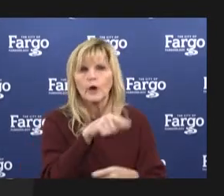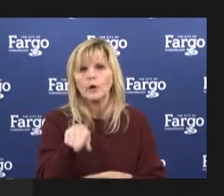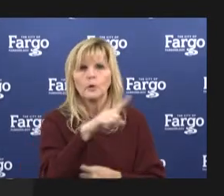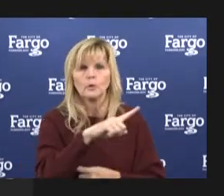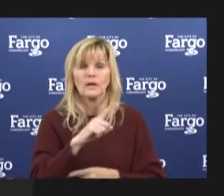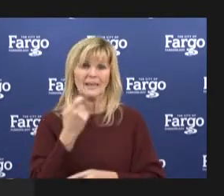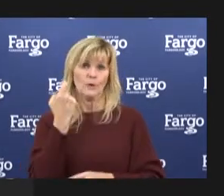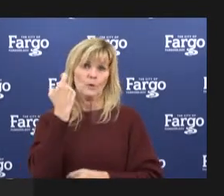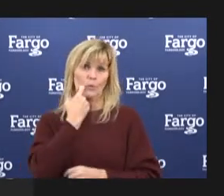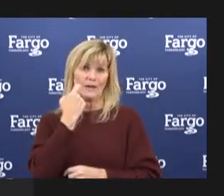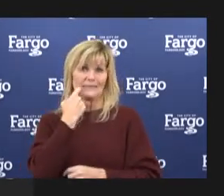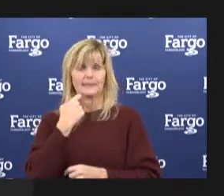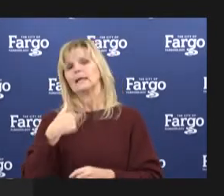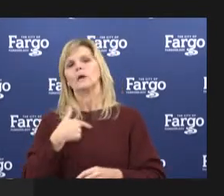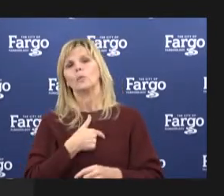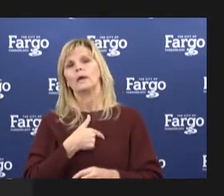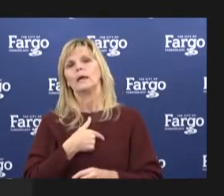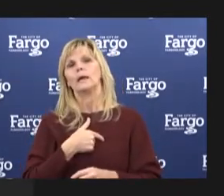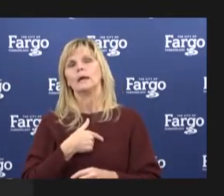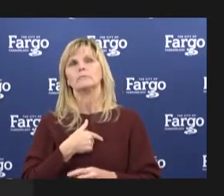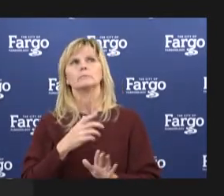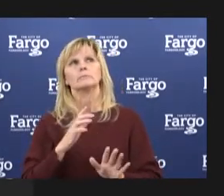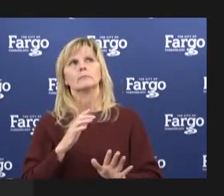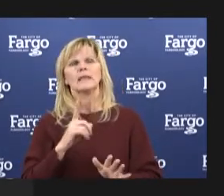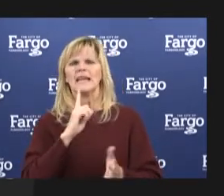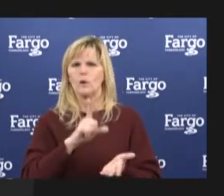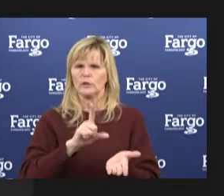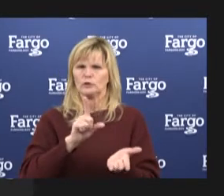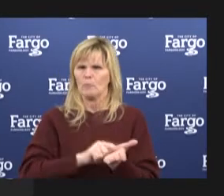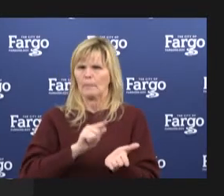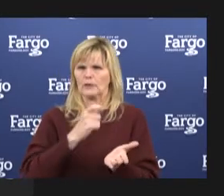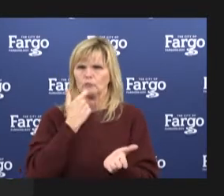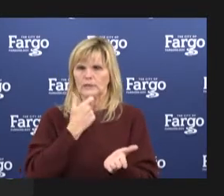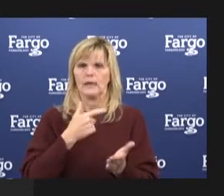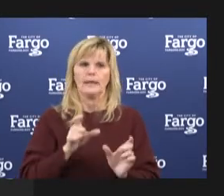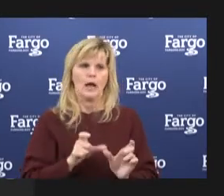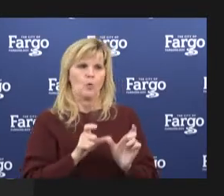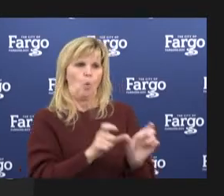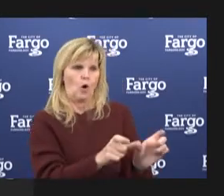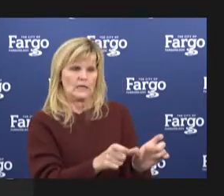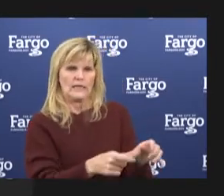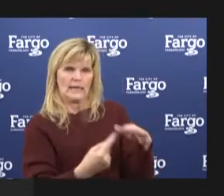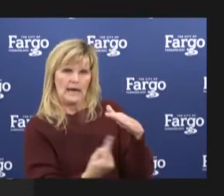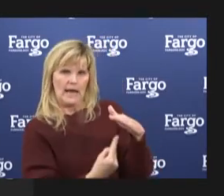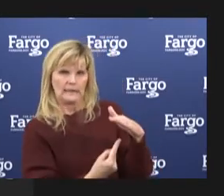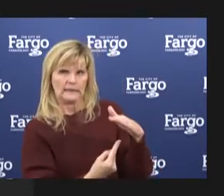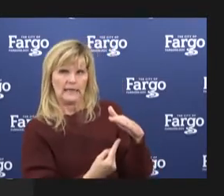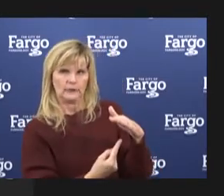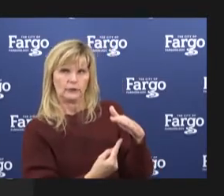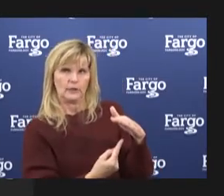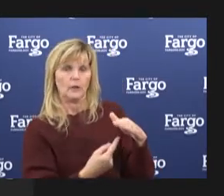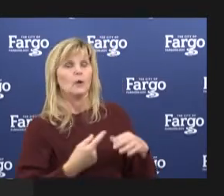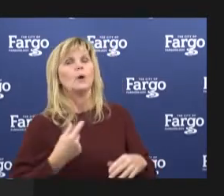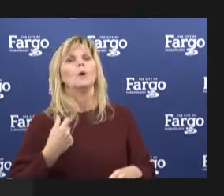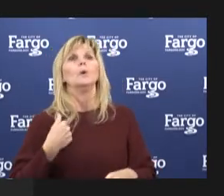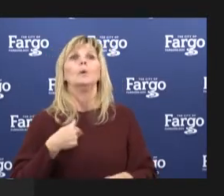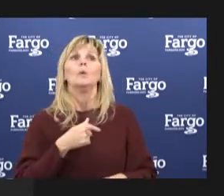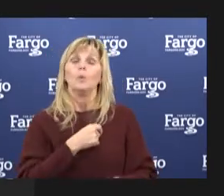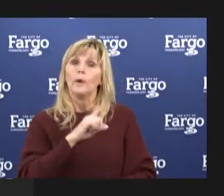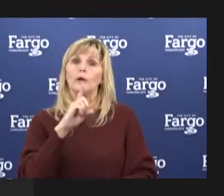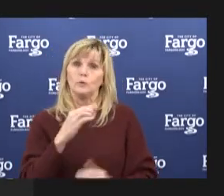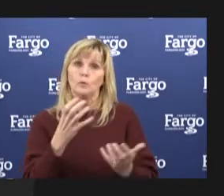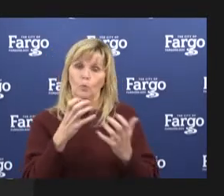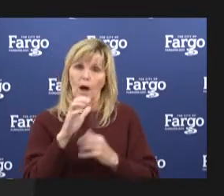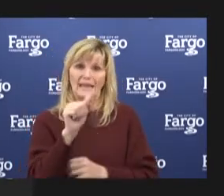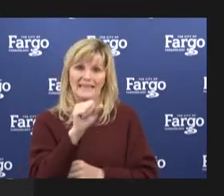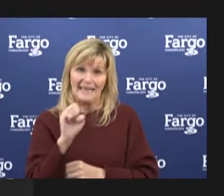Recently it was published, the quarantine and isolation. We do want the cases